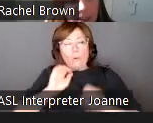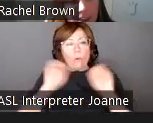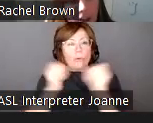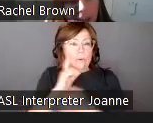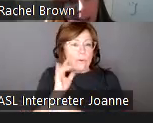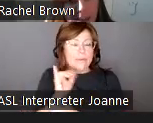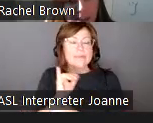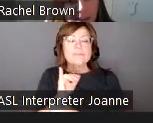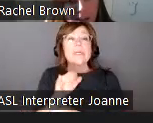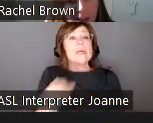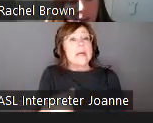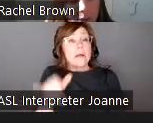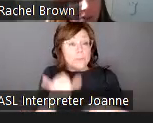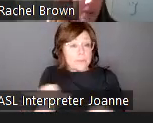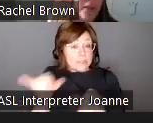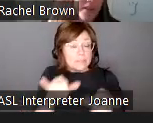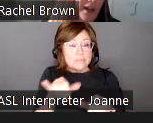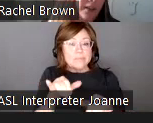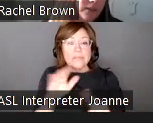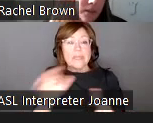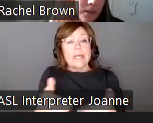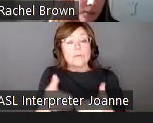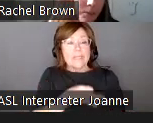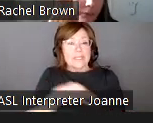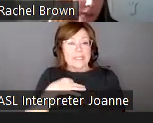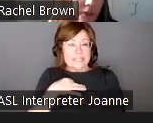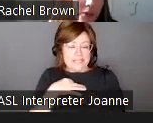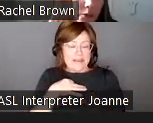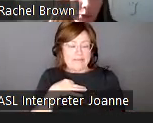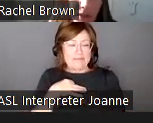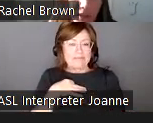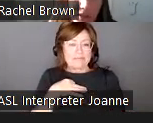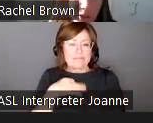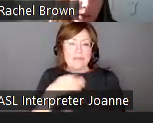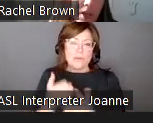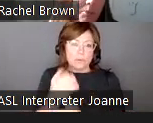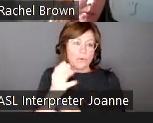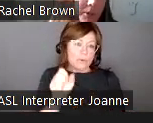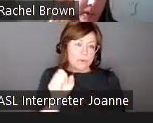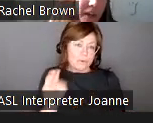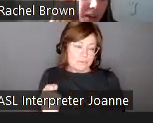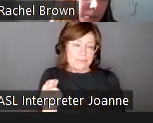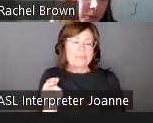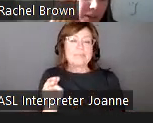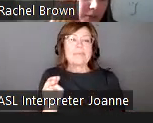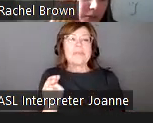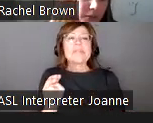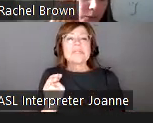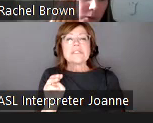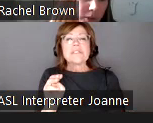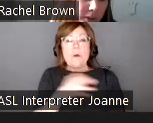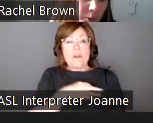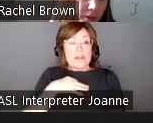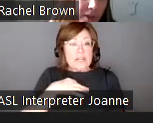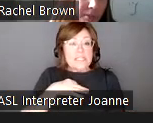that I see a lot is introducing your staff via your social media. So people get that comfort level of who